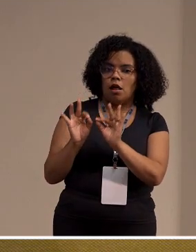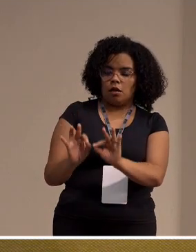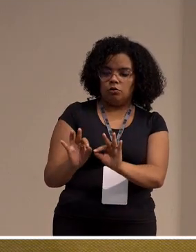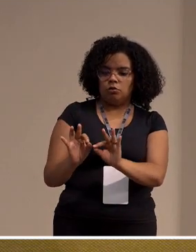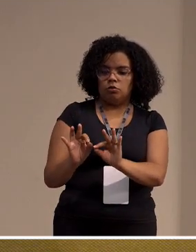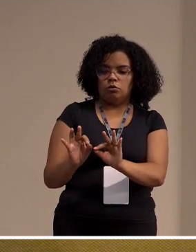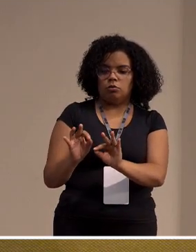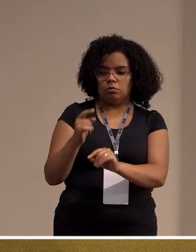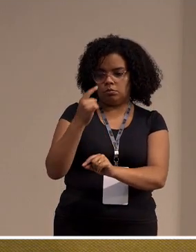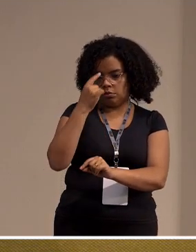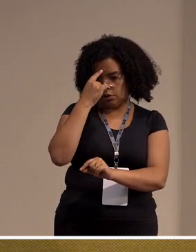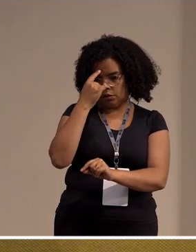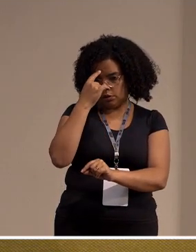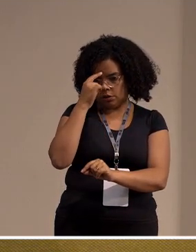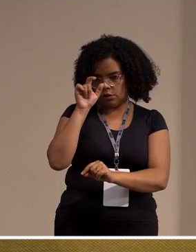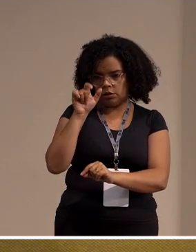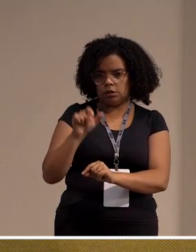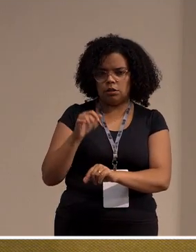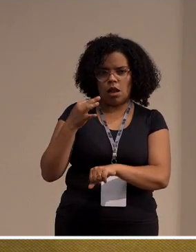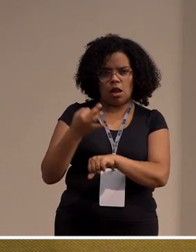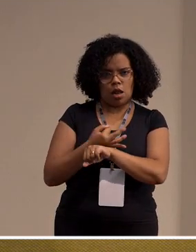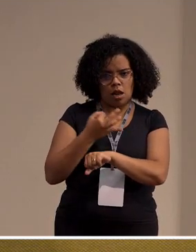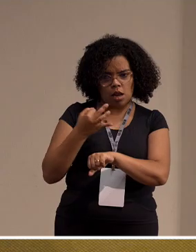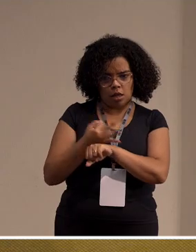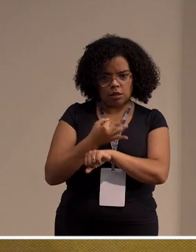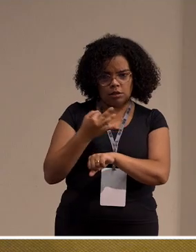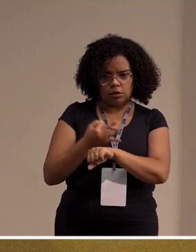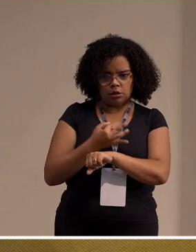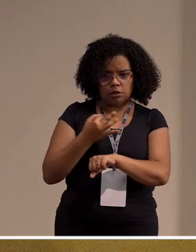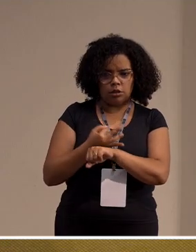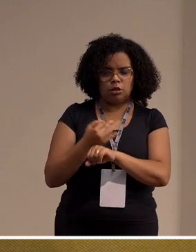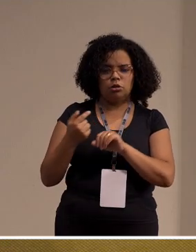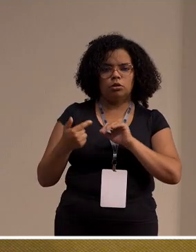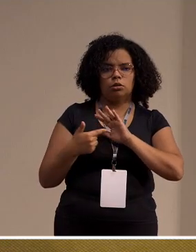They are exposing injustice.